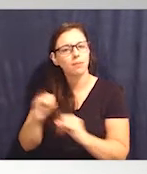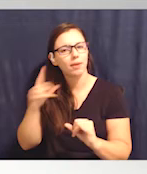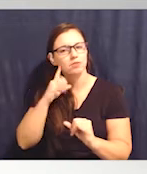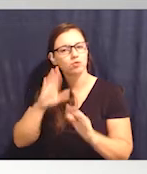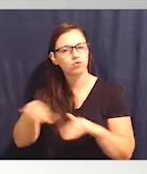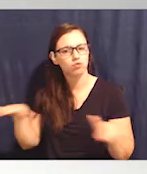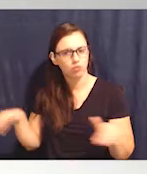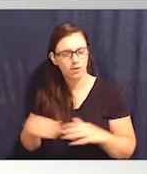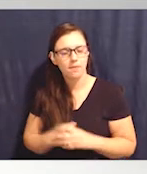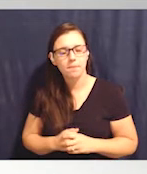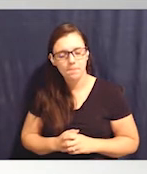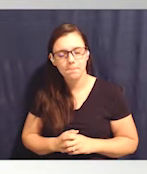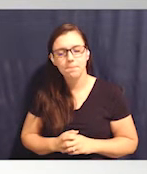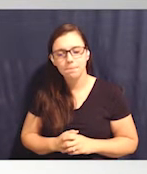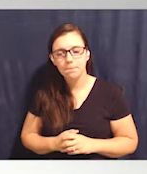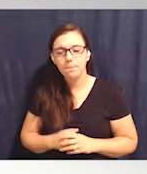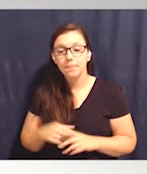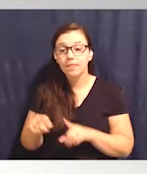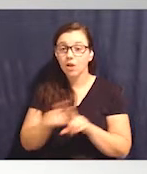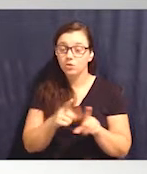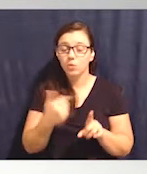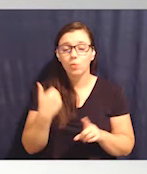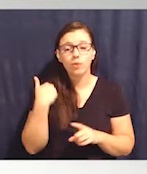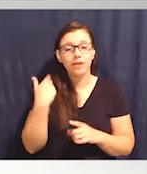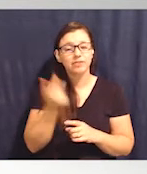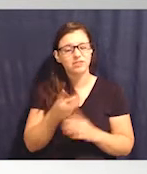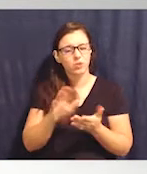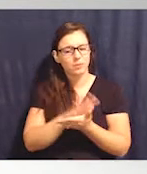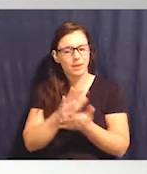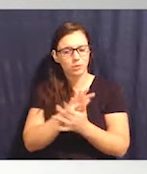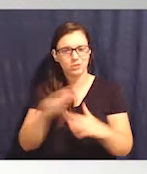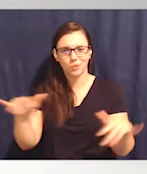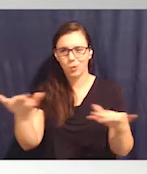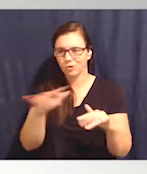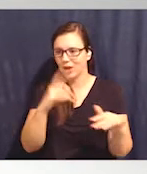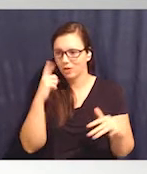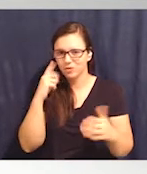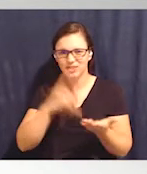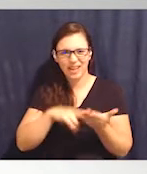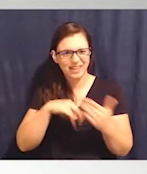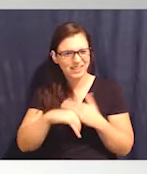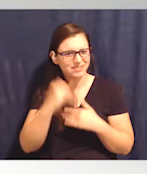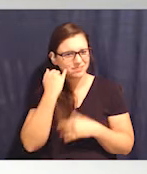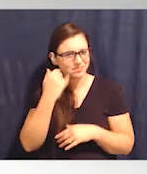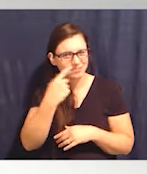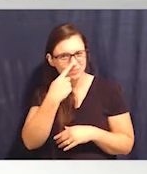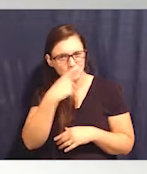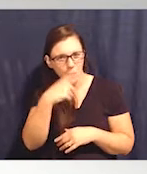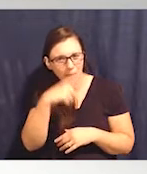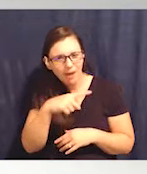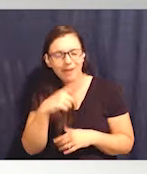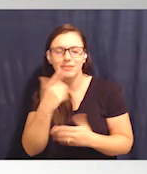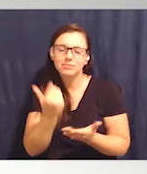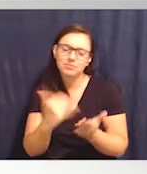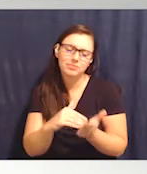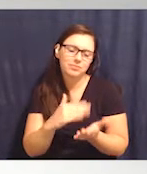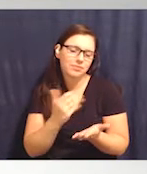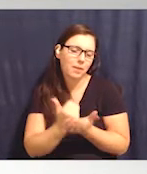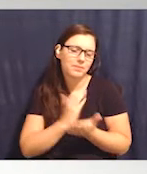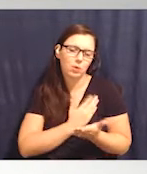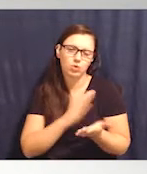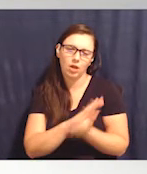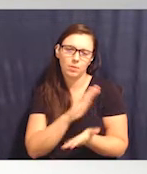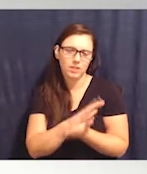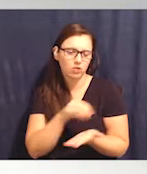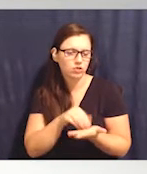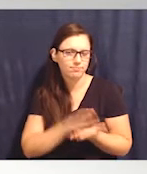I've also got some papers floating around to sign in if you don't mind. It just, again, it helps me with our documentation. To tell